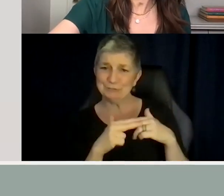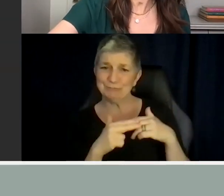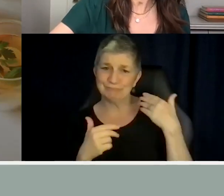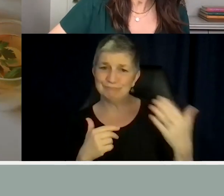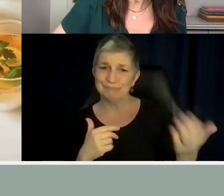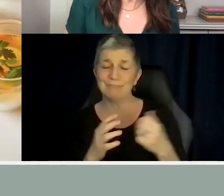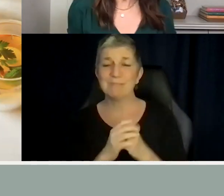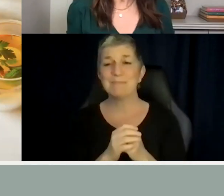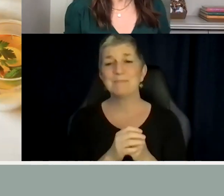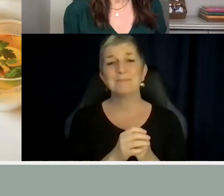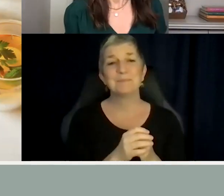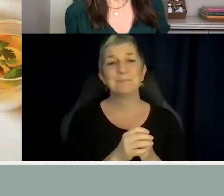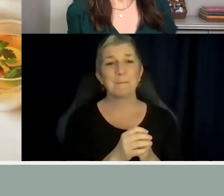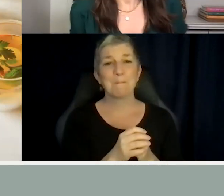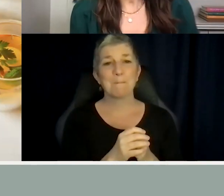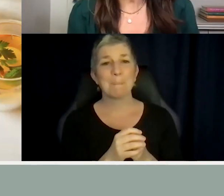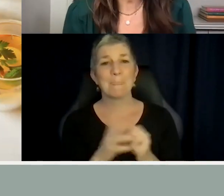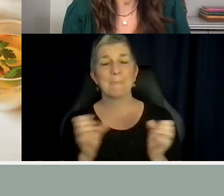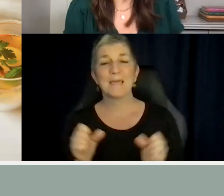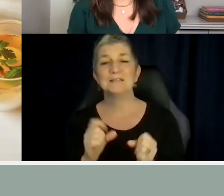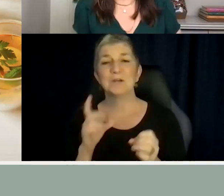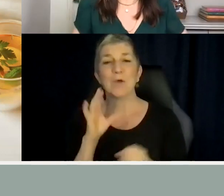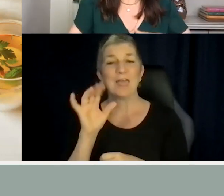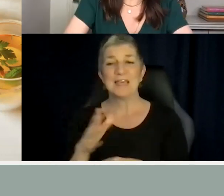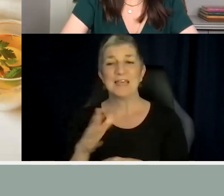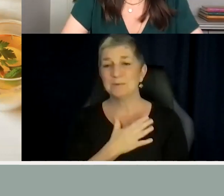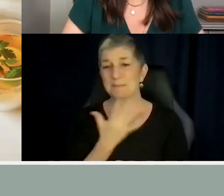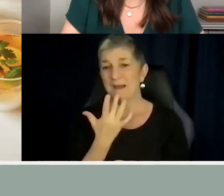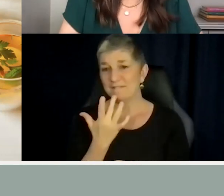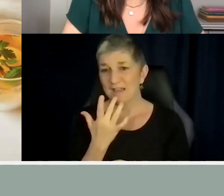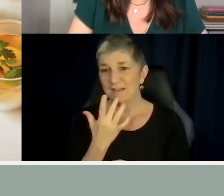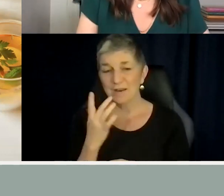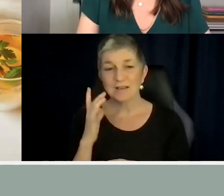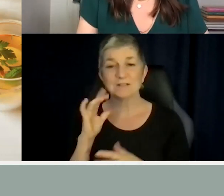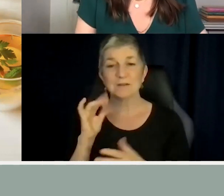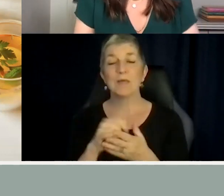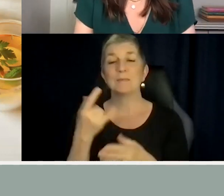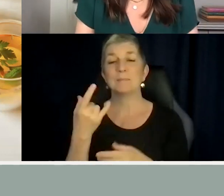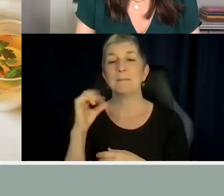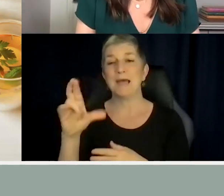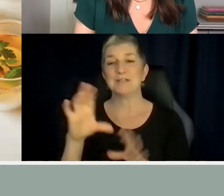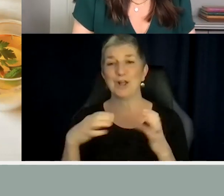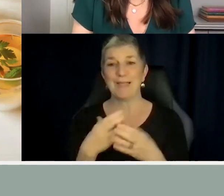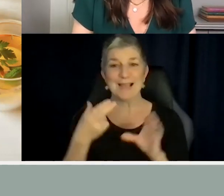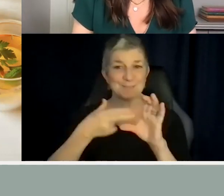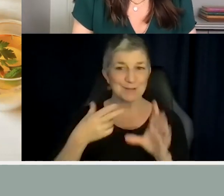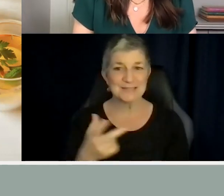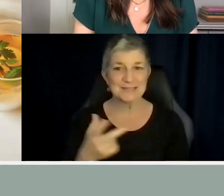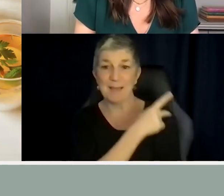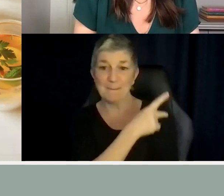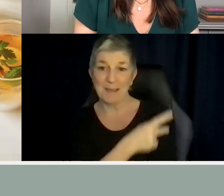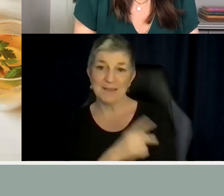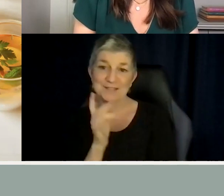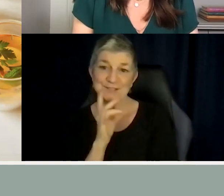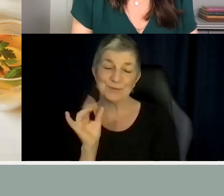and a smoothie. So this is a favorite among my masterclass participants and my patients.